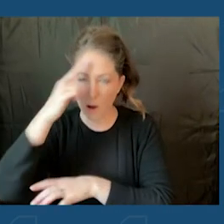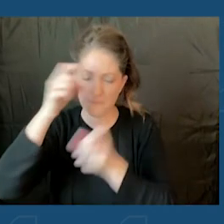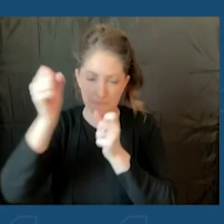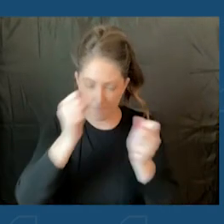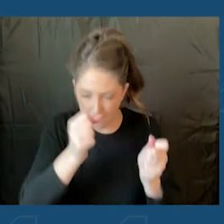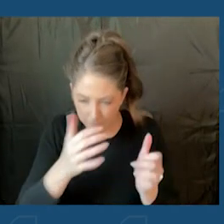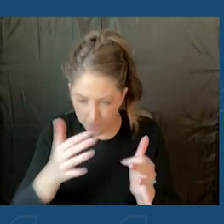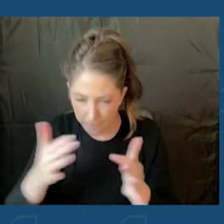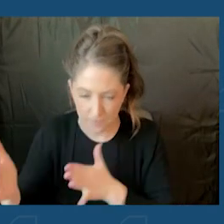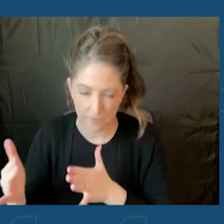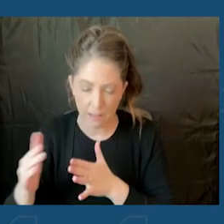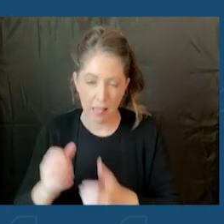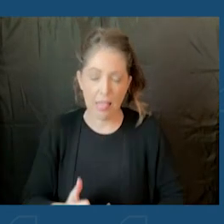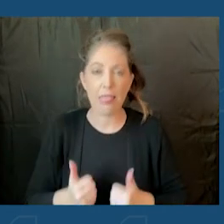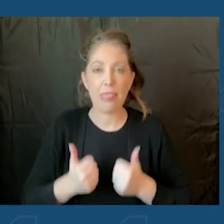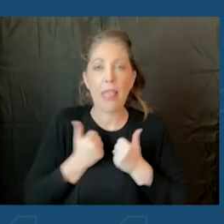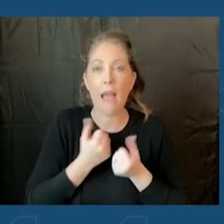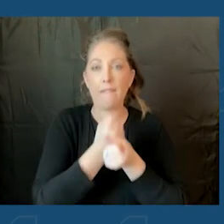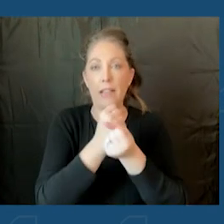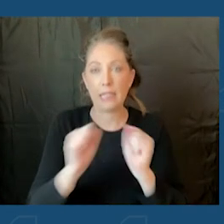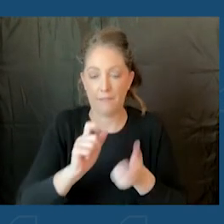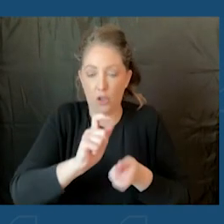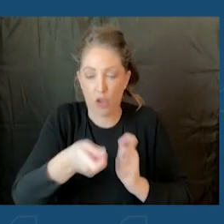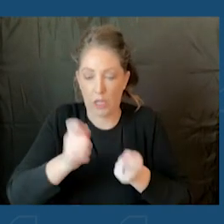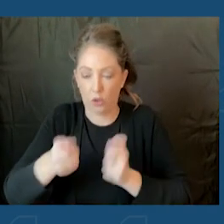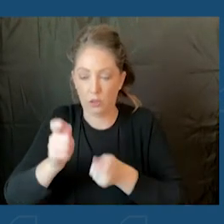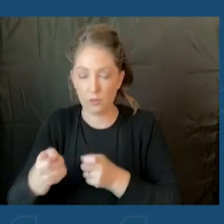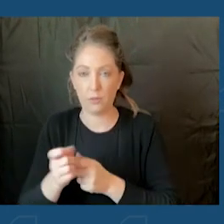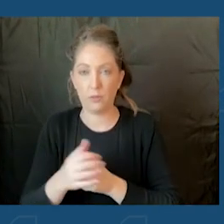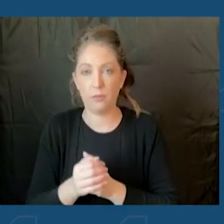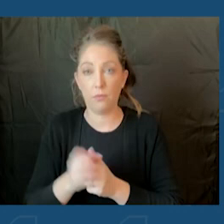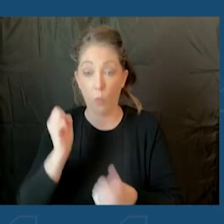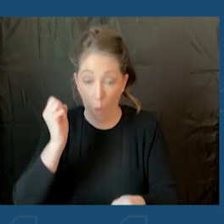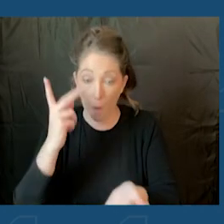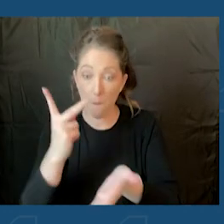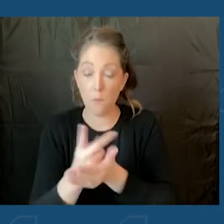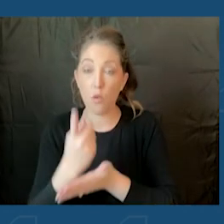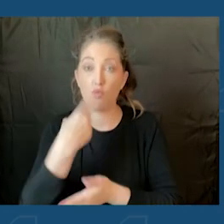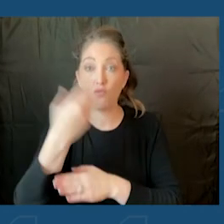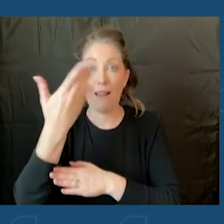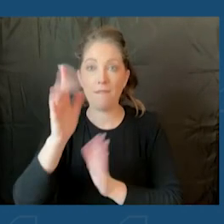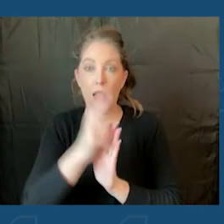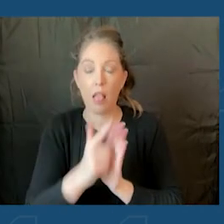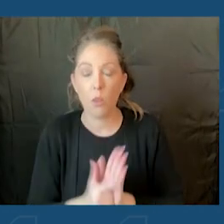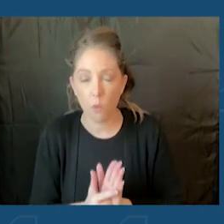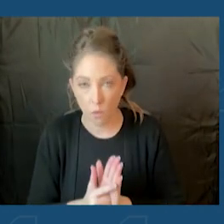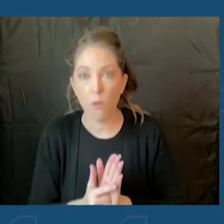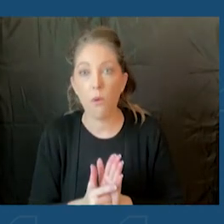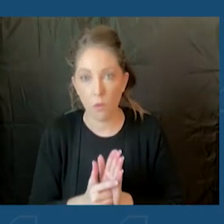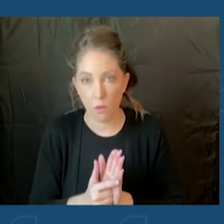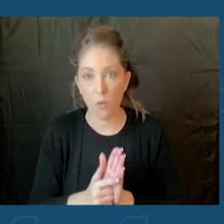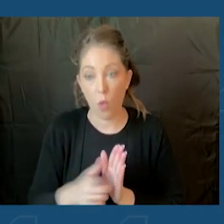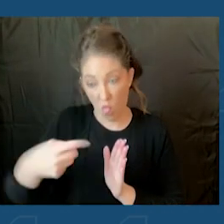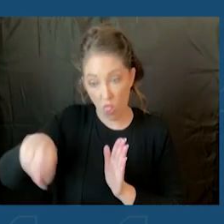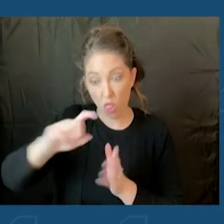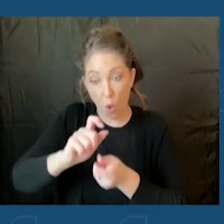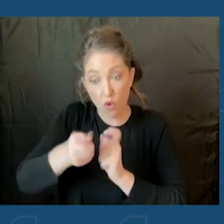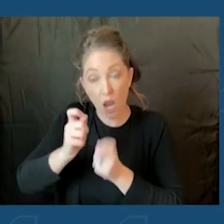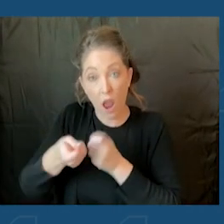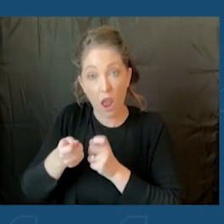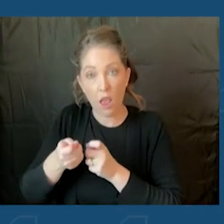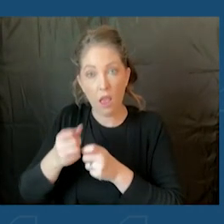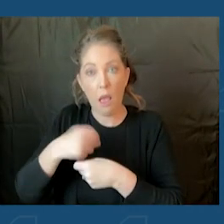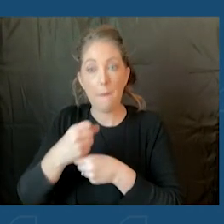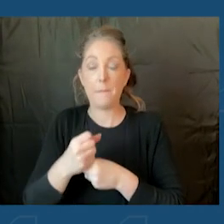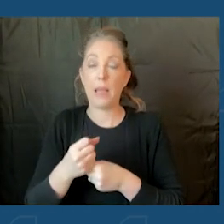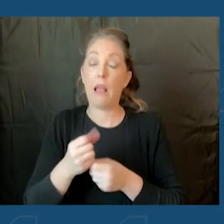life-saving changes. They improved our red flag law, and these changes will make that law more